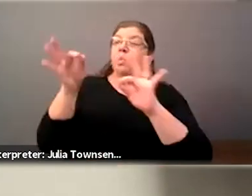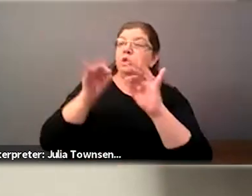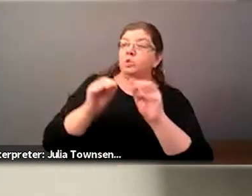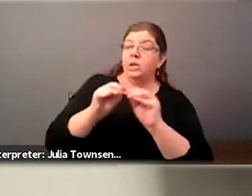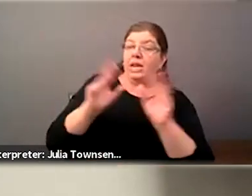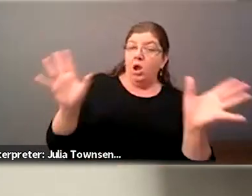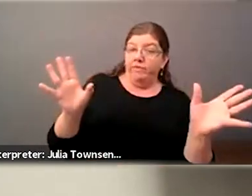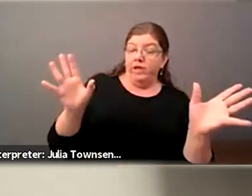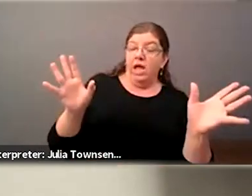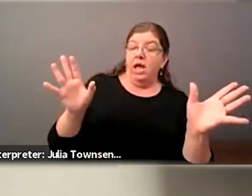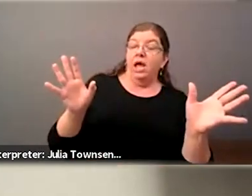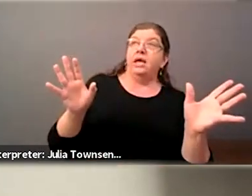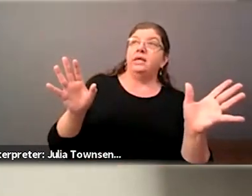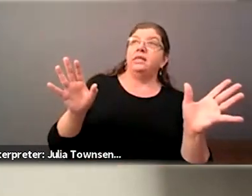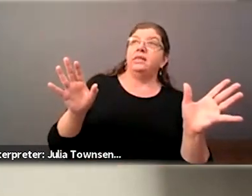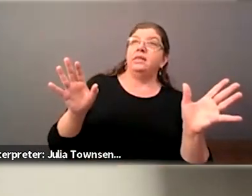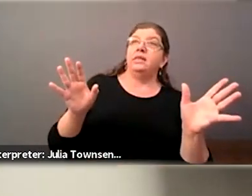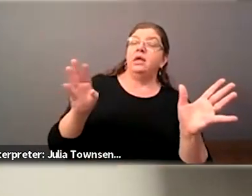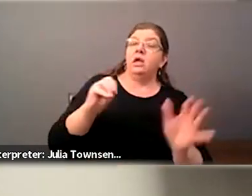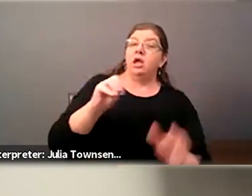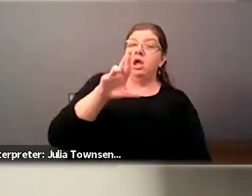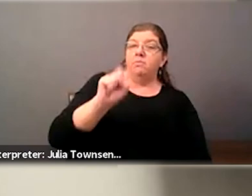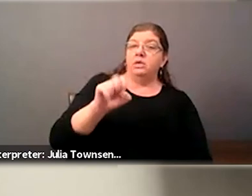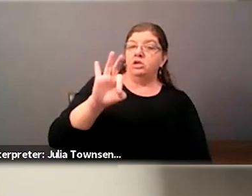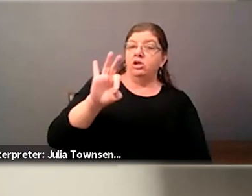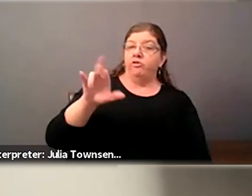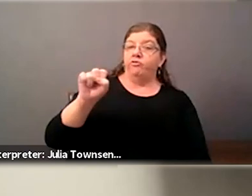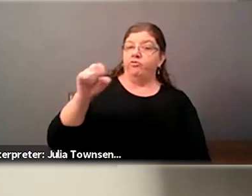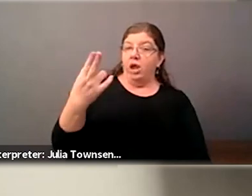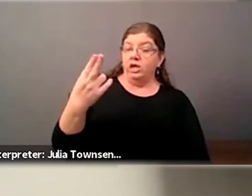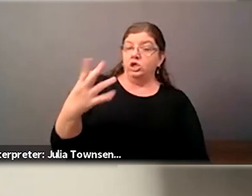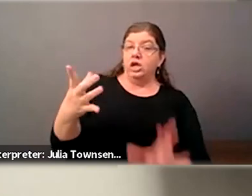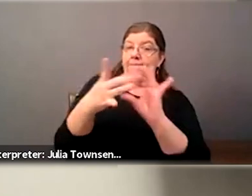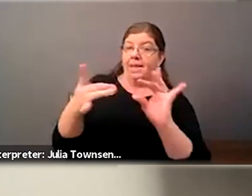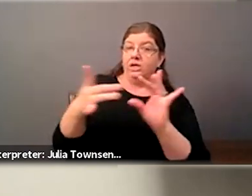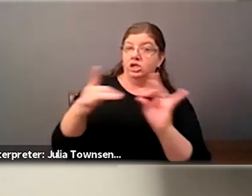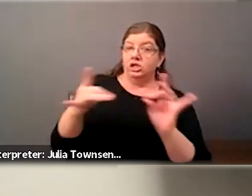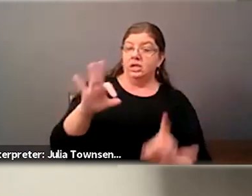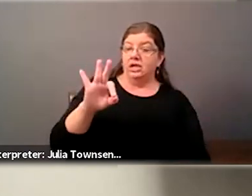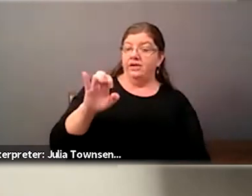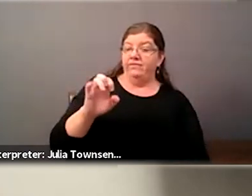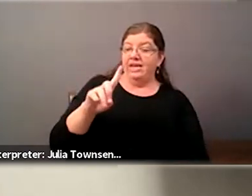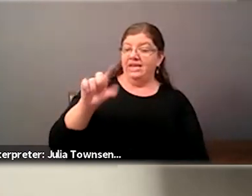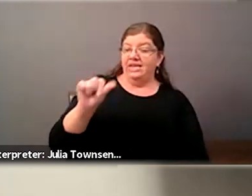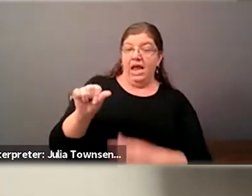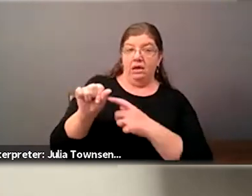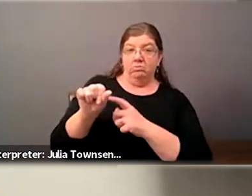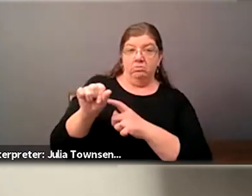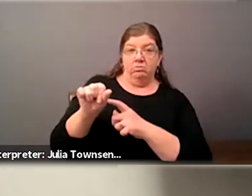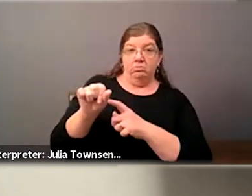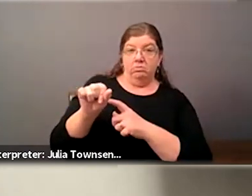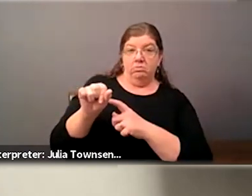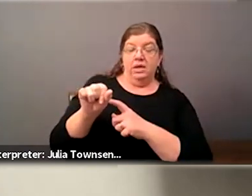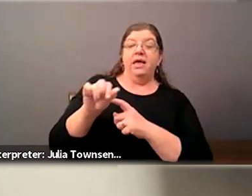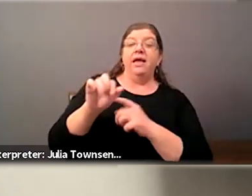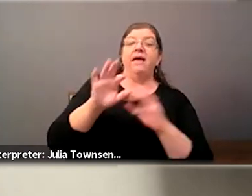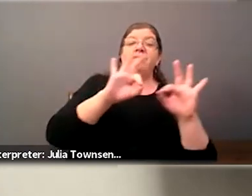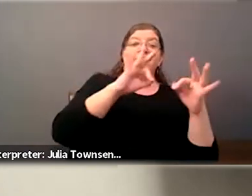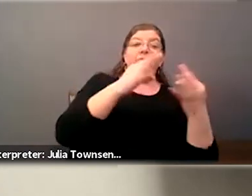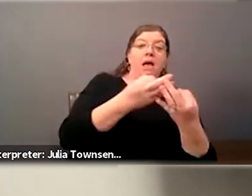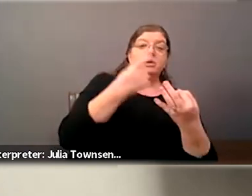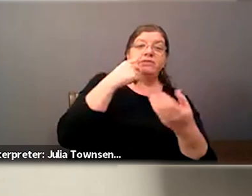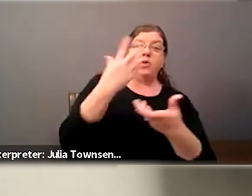that uh miss fresh was mentioning the vida and what it stands for is families for